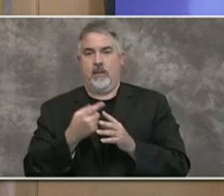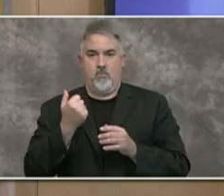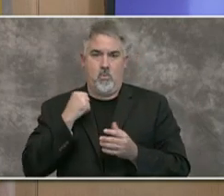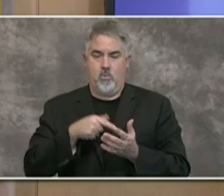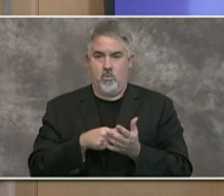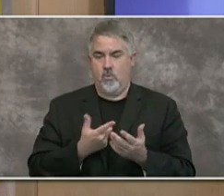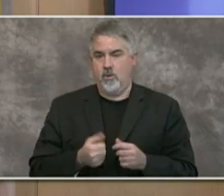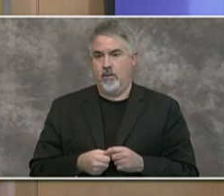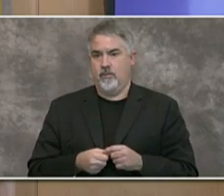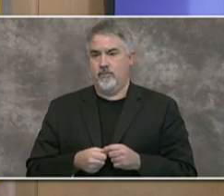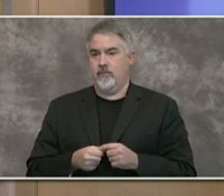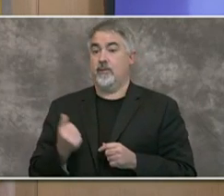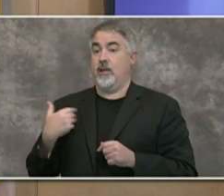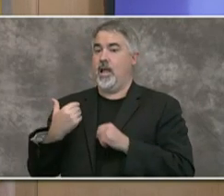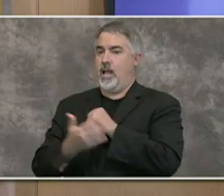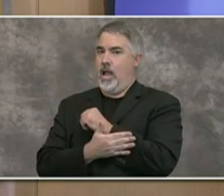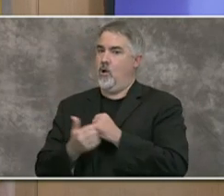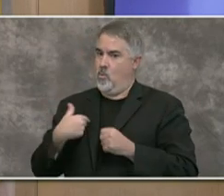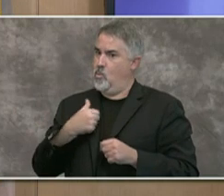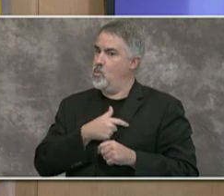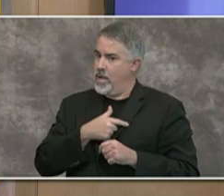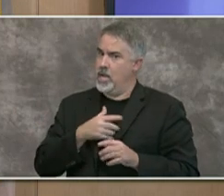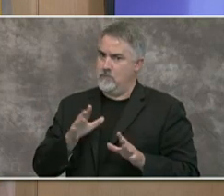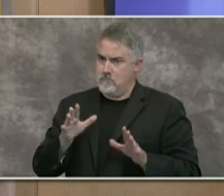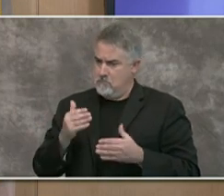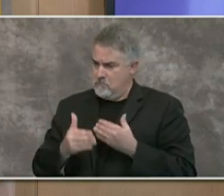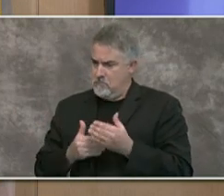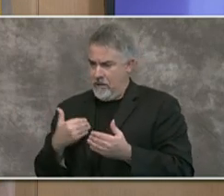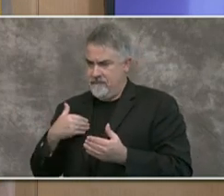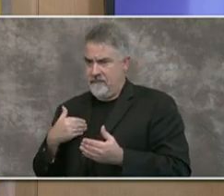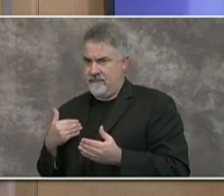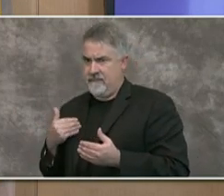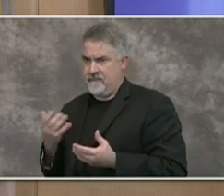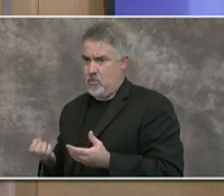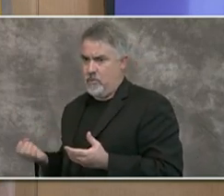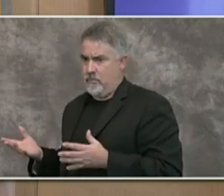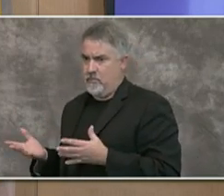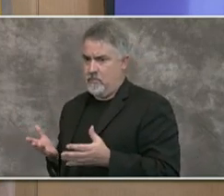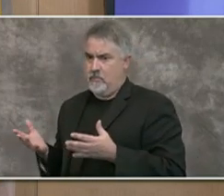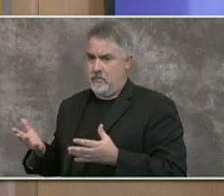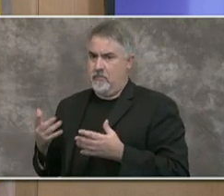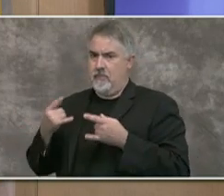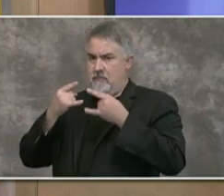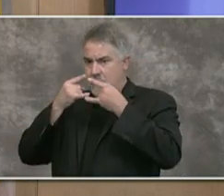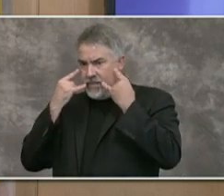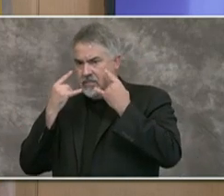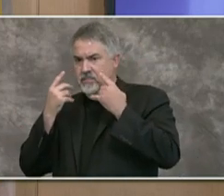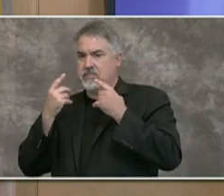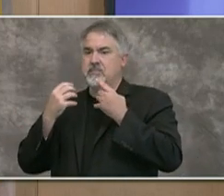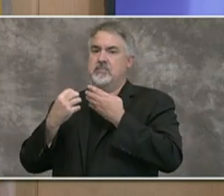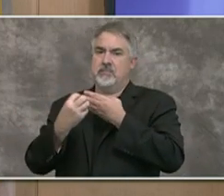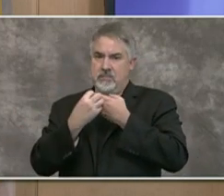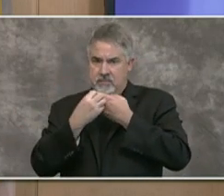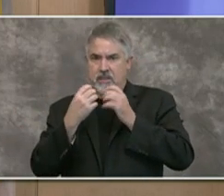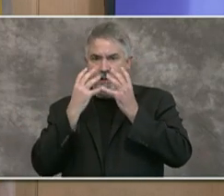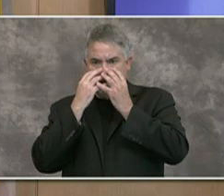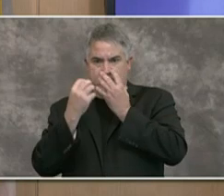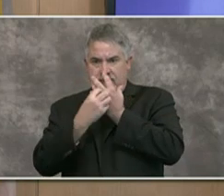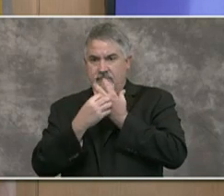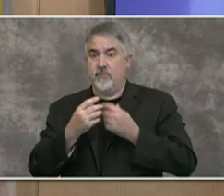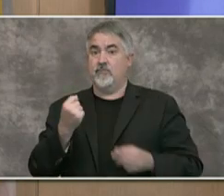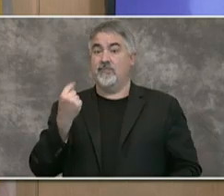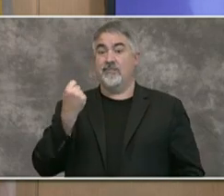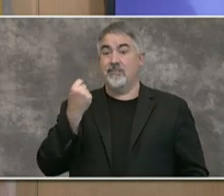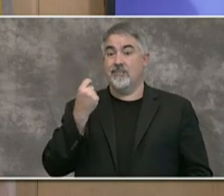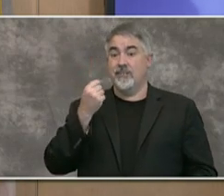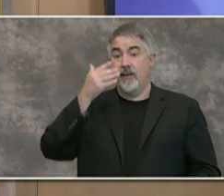I'm optimistic about the number of simple surgical masks and N95 respirators. However, the number of face shields